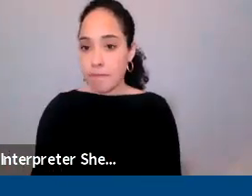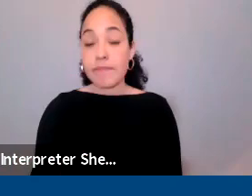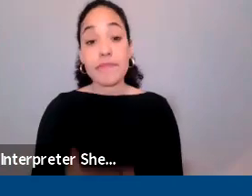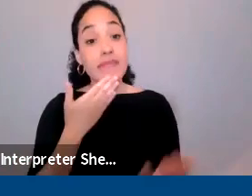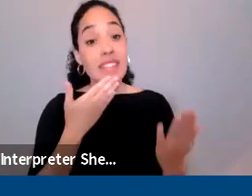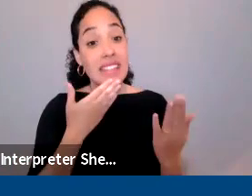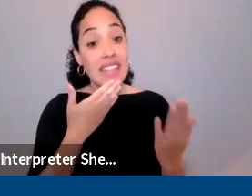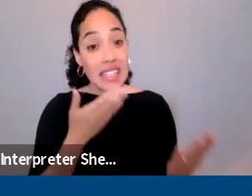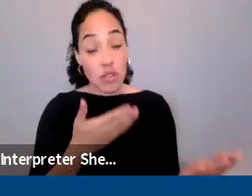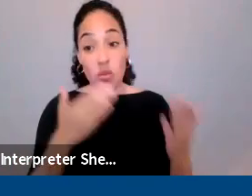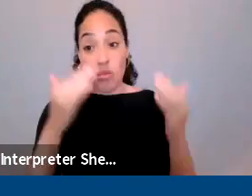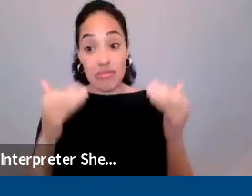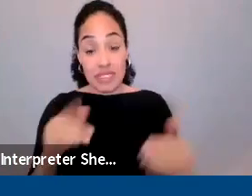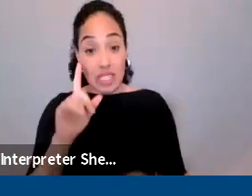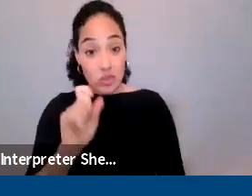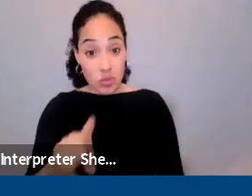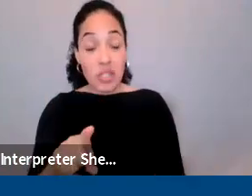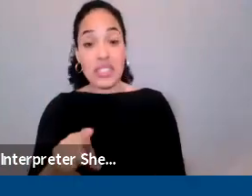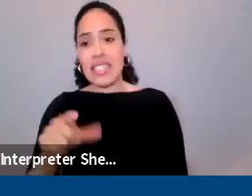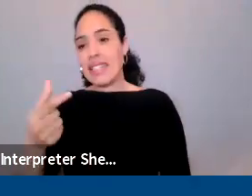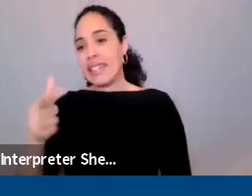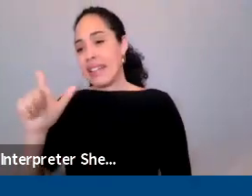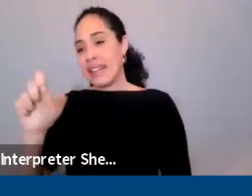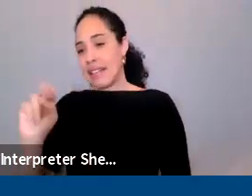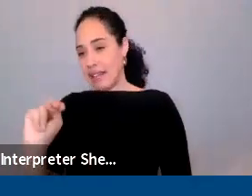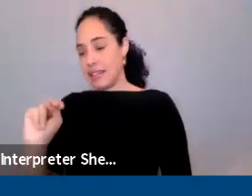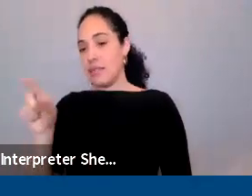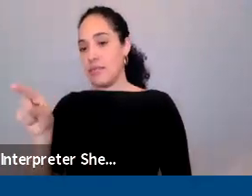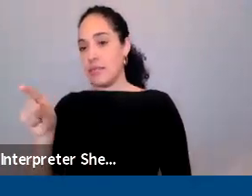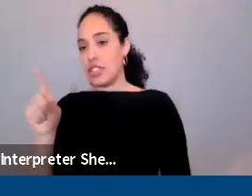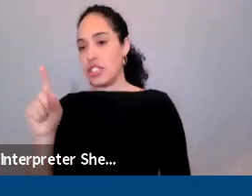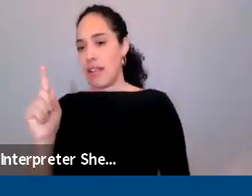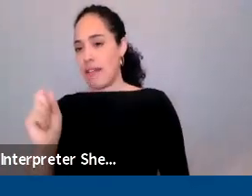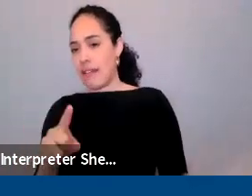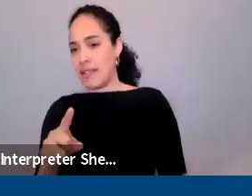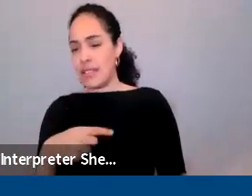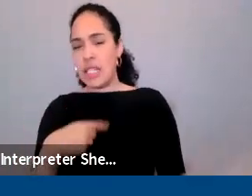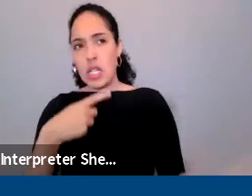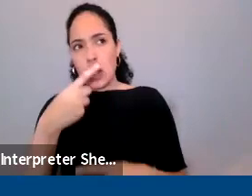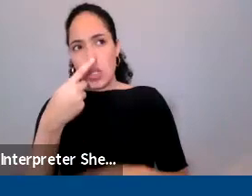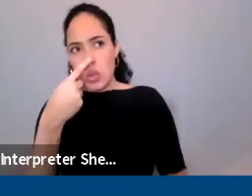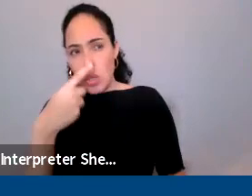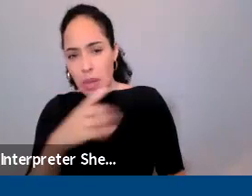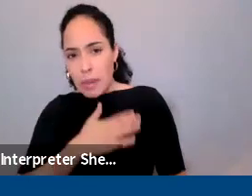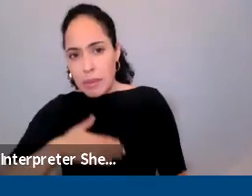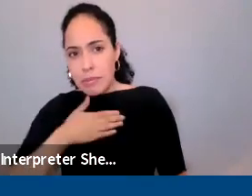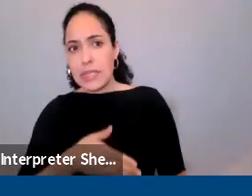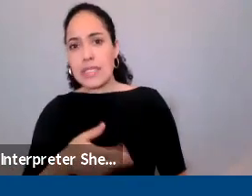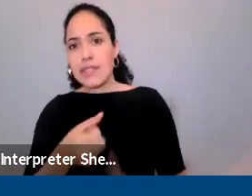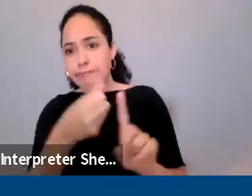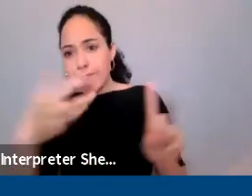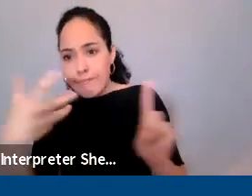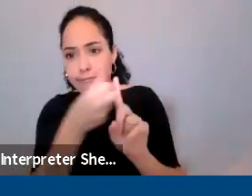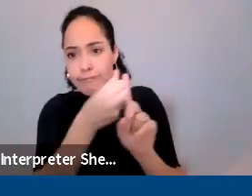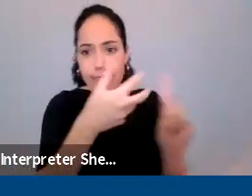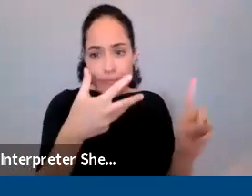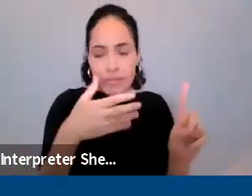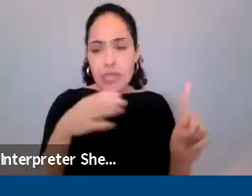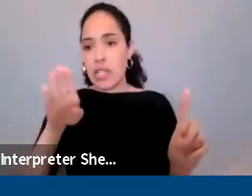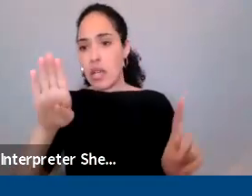Glenn asks, could you please expand on the difference between mud flow and mudslides?